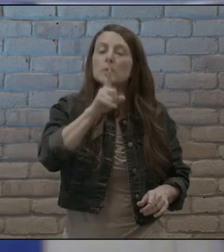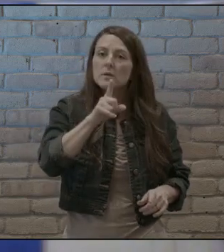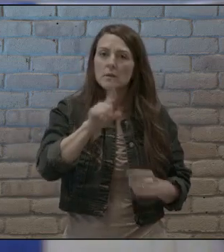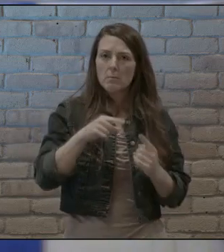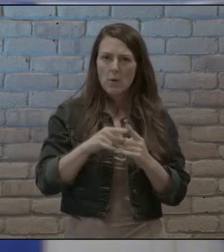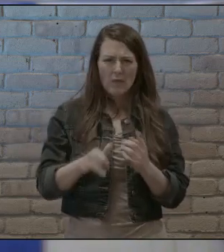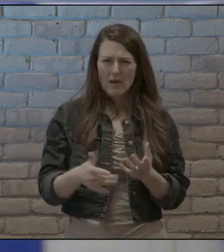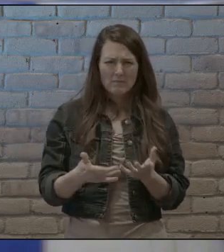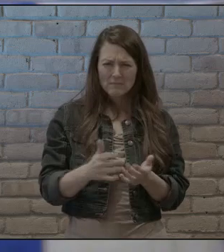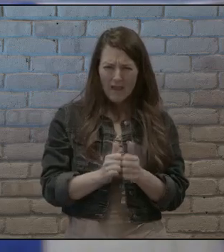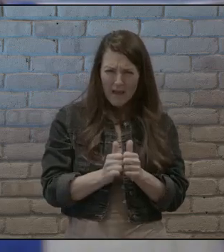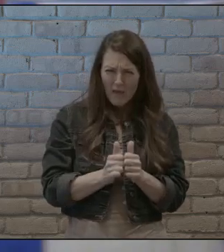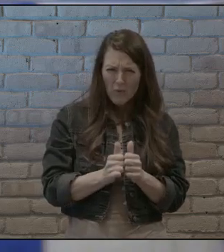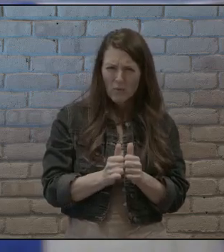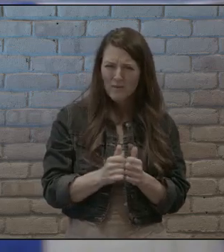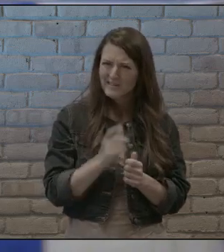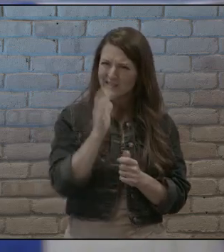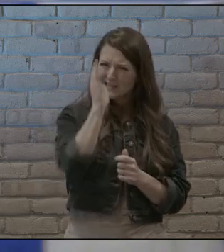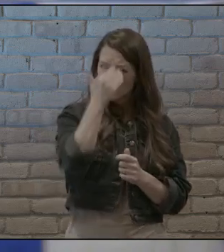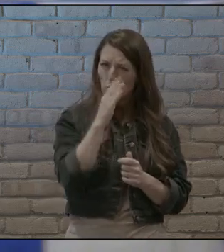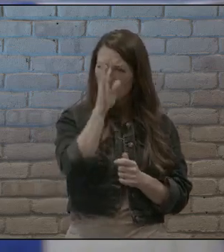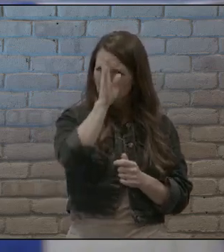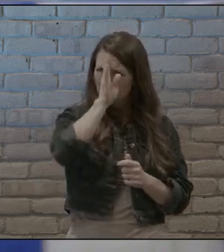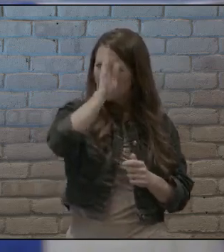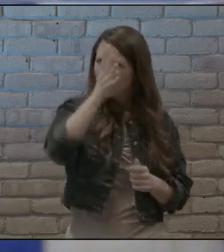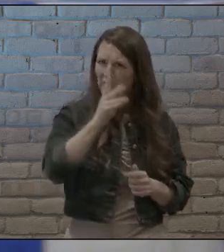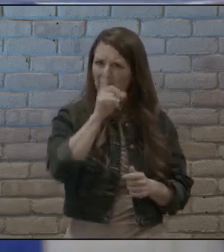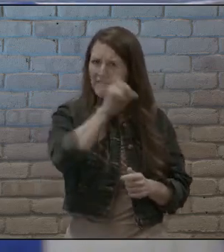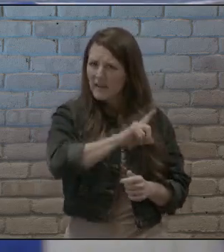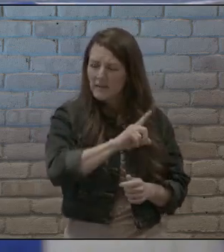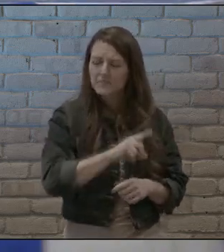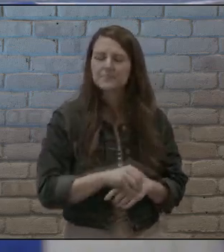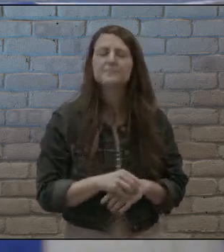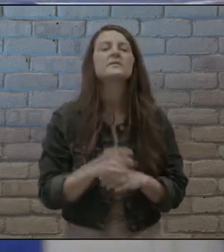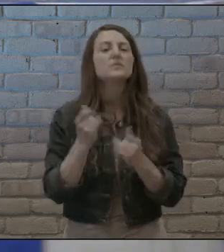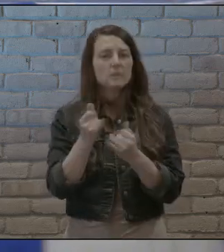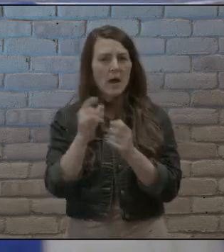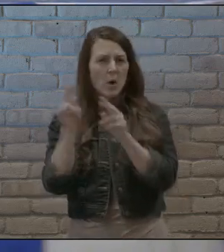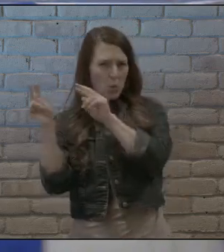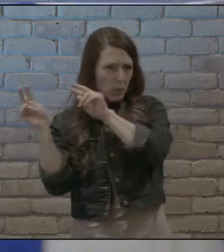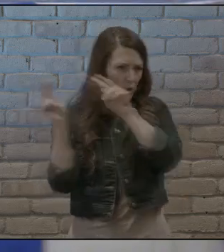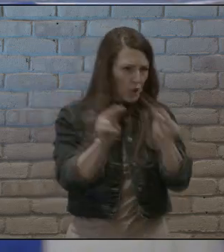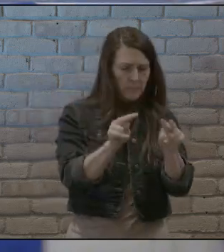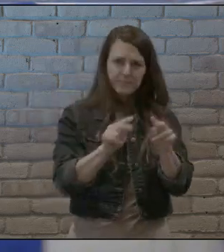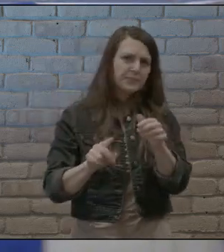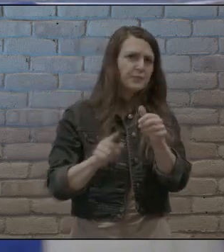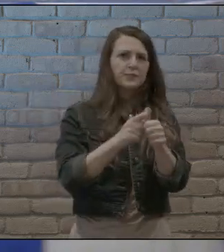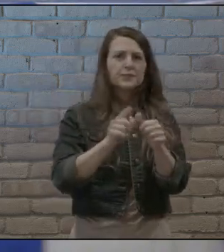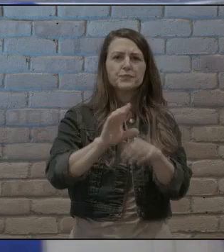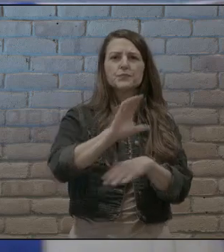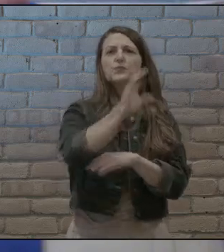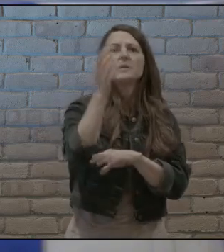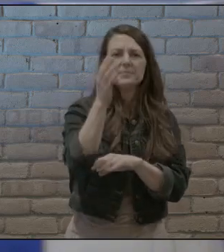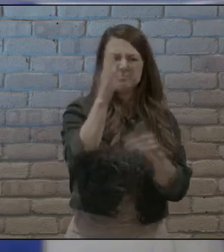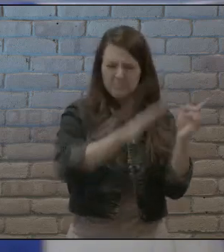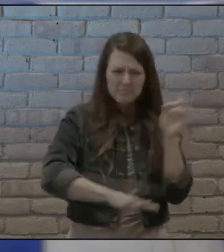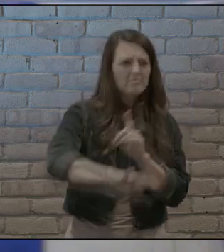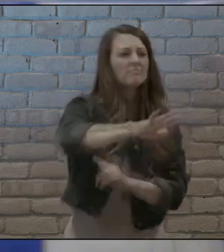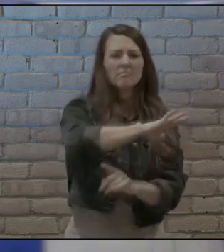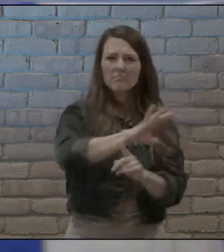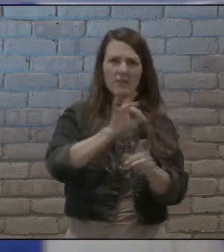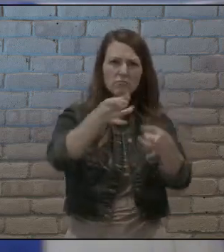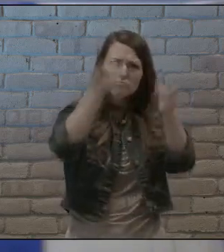it? And so as we look back at that first Christmas account, all around it we see crisis. 2 weeks